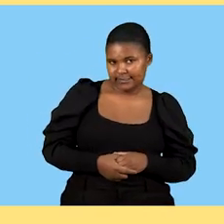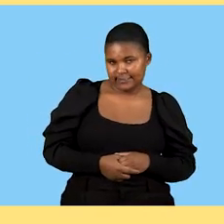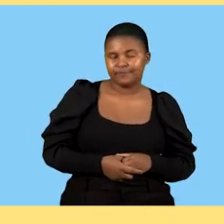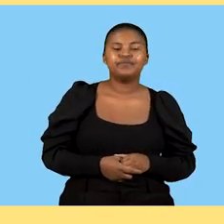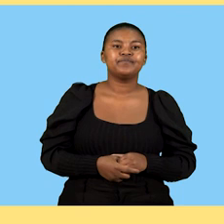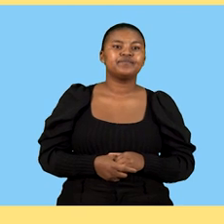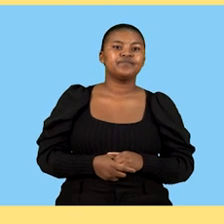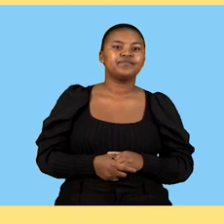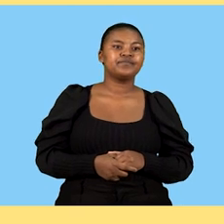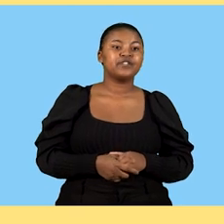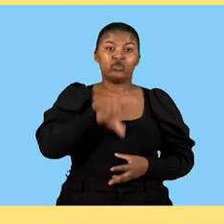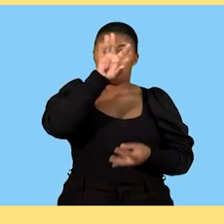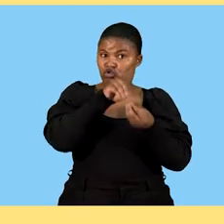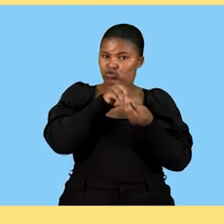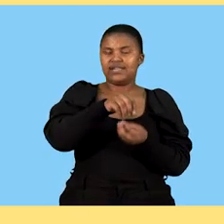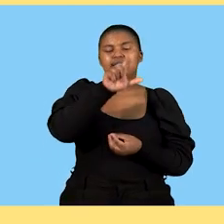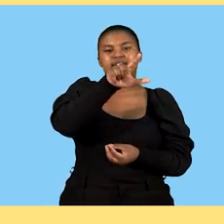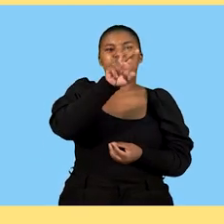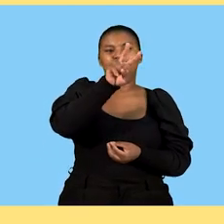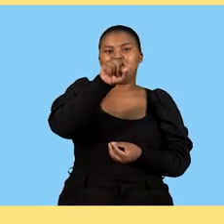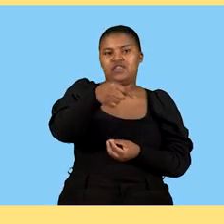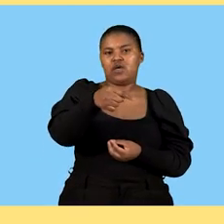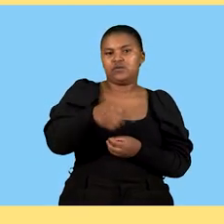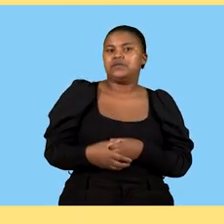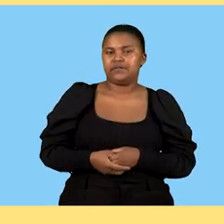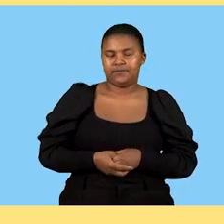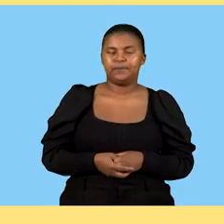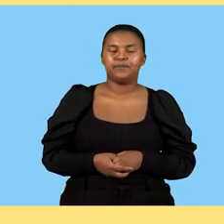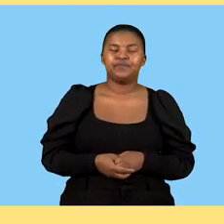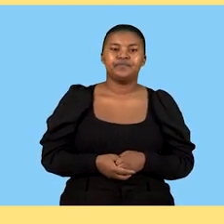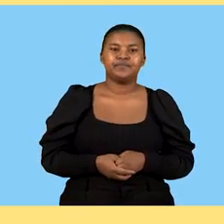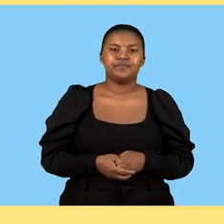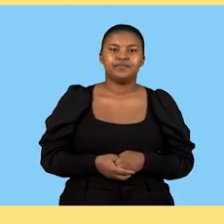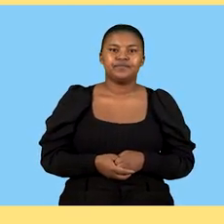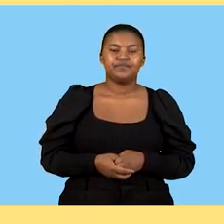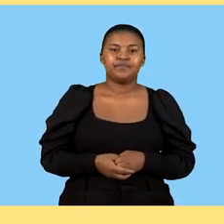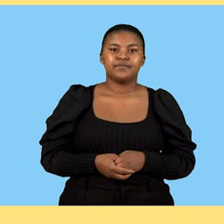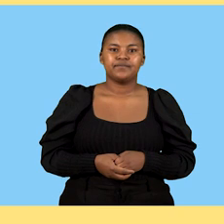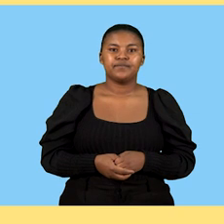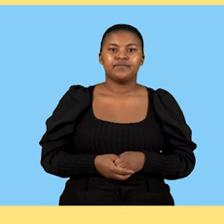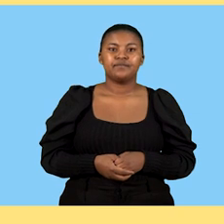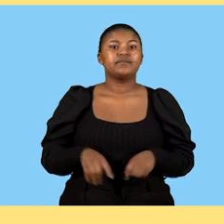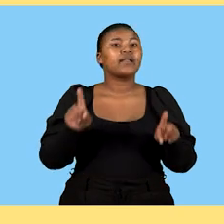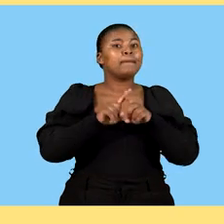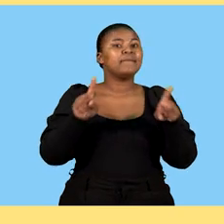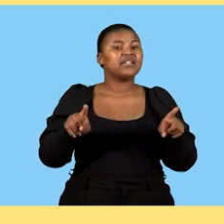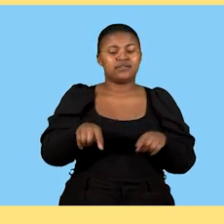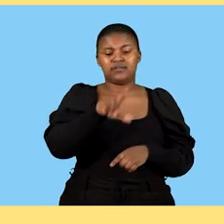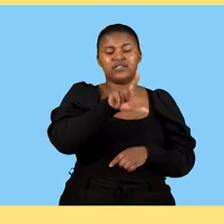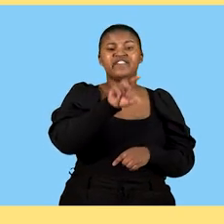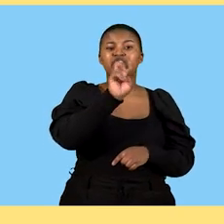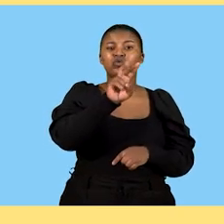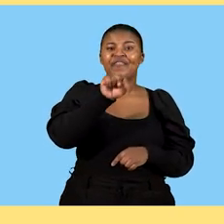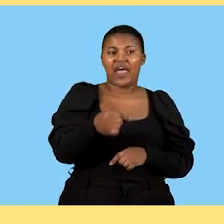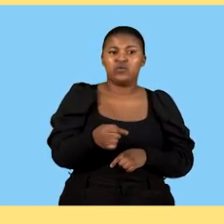will have total here. I now need the rent that is for the first 7 months. How much